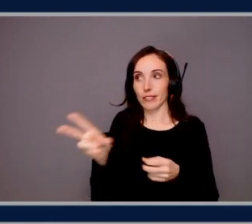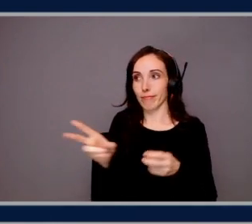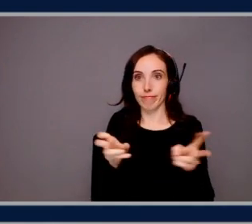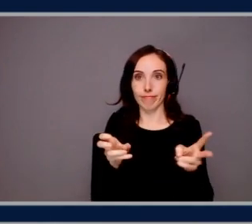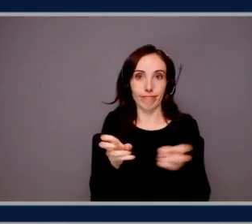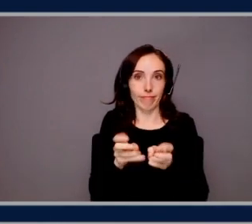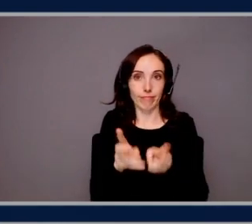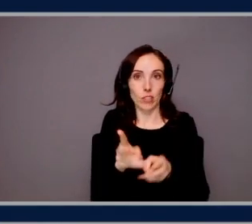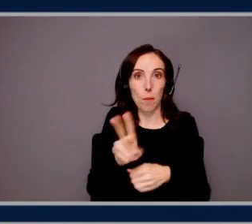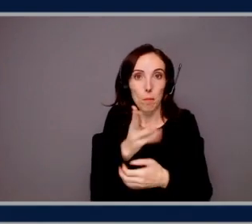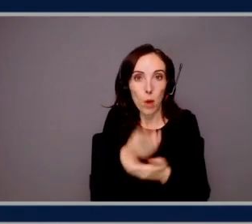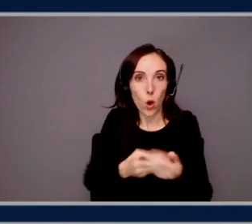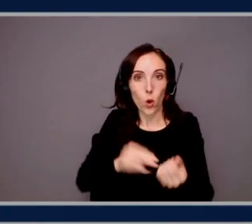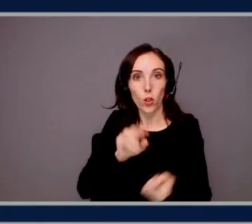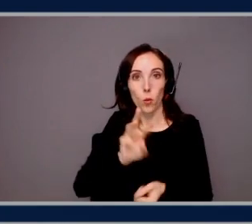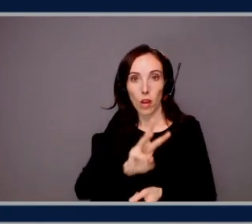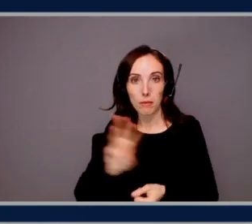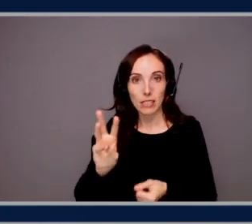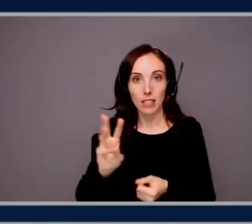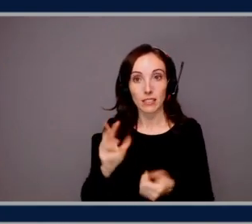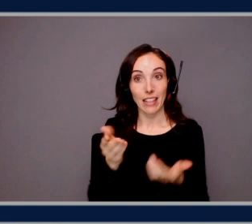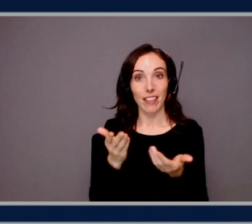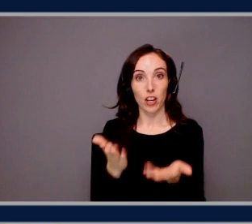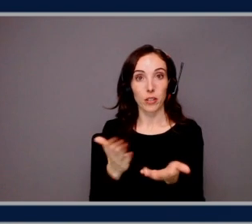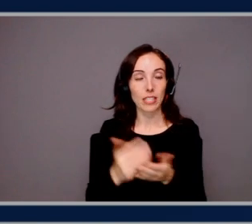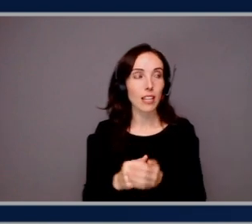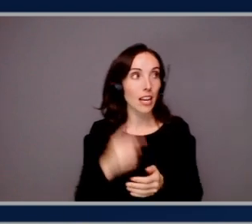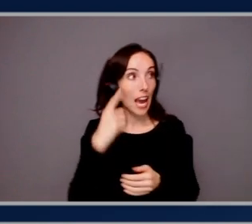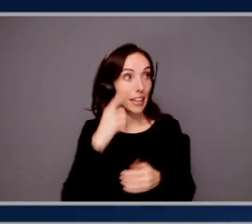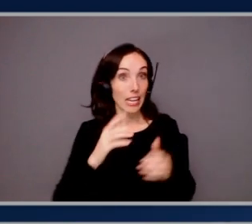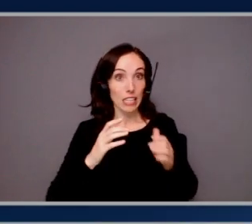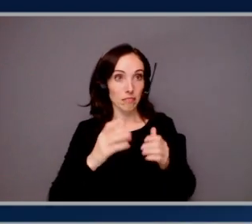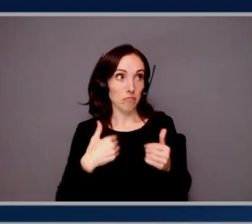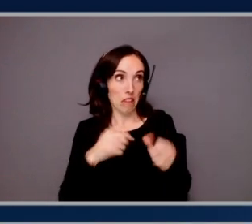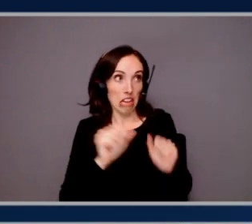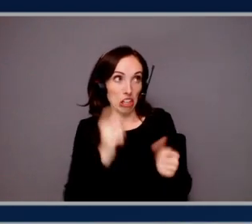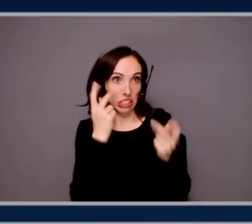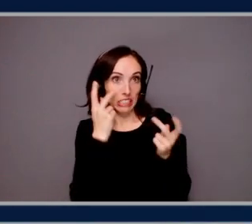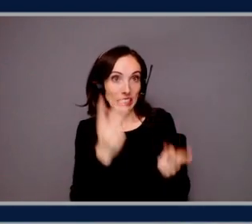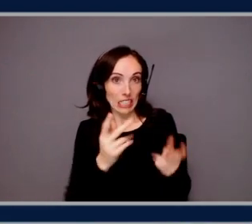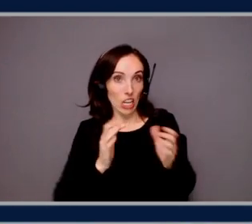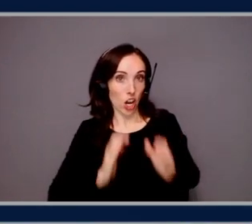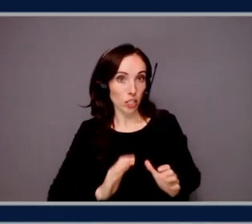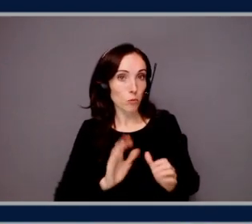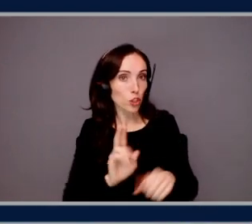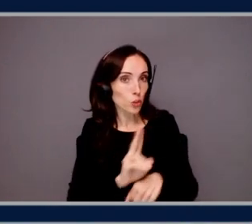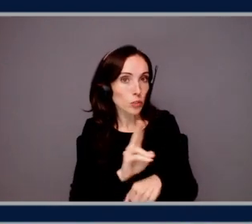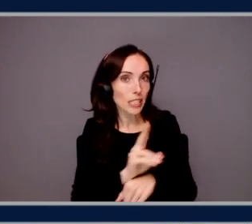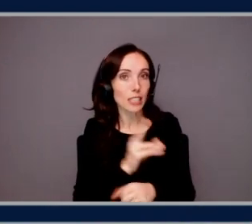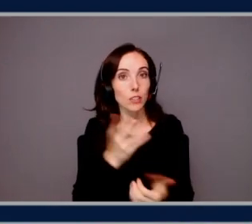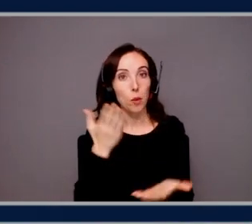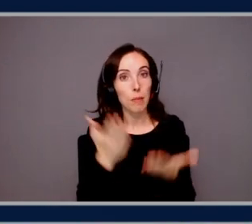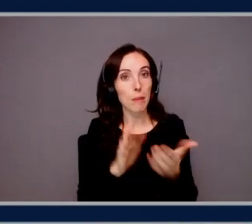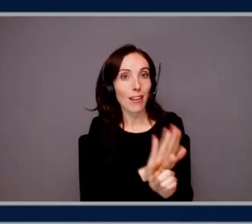Yeah. And here it is. I could see customers using this, right? So basically you're giving an example of how customers could take their